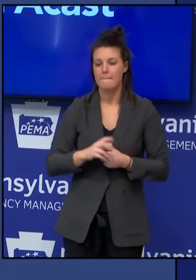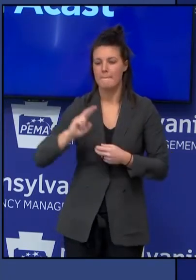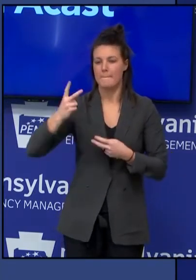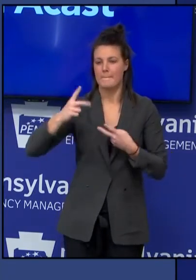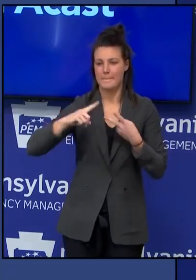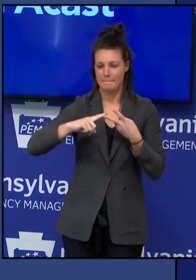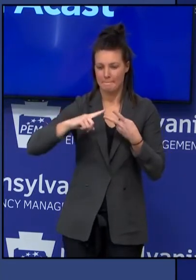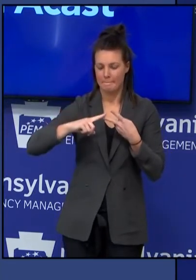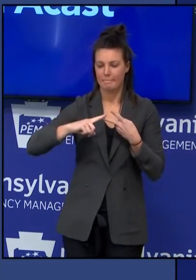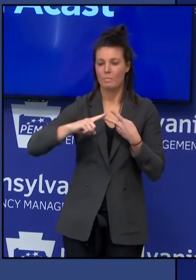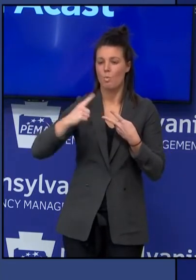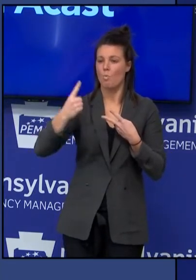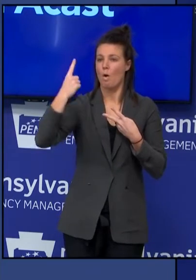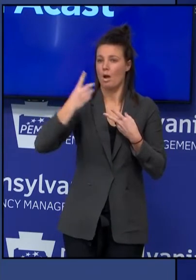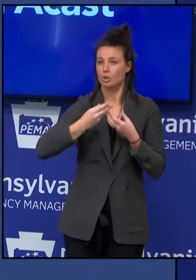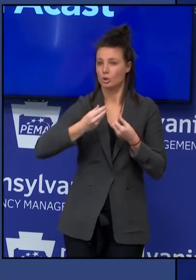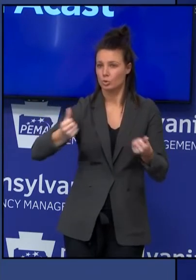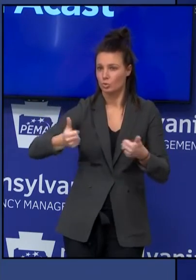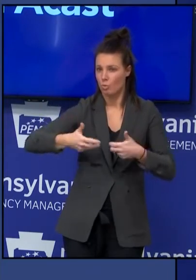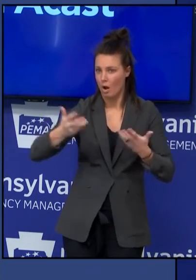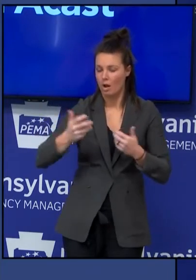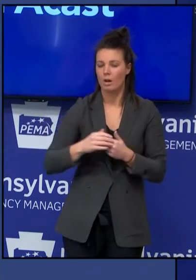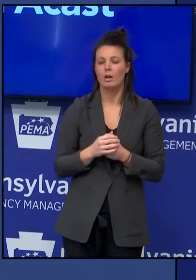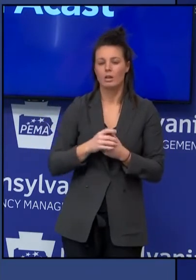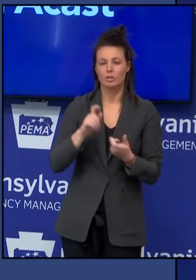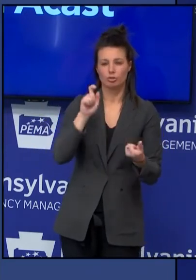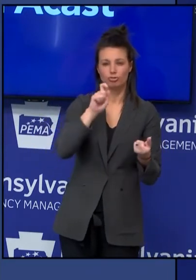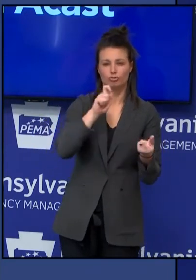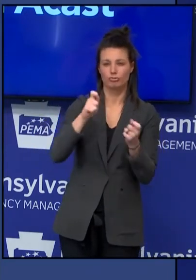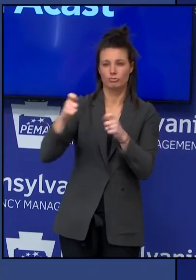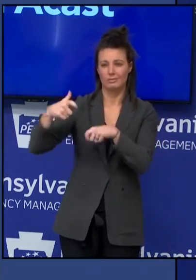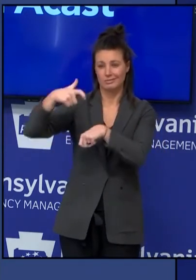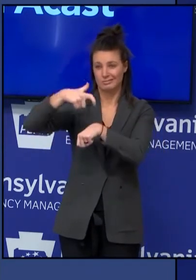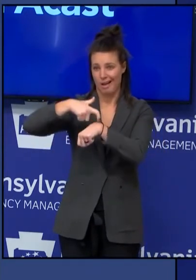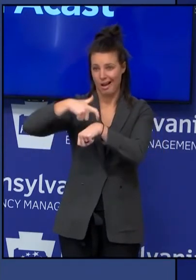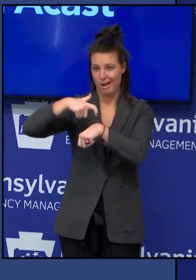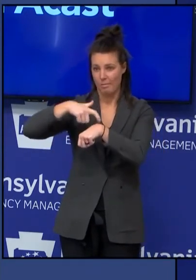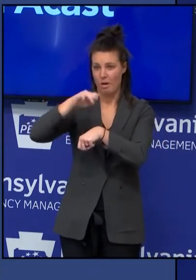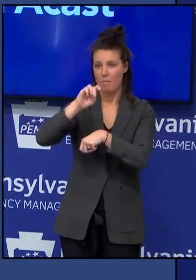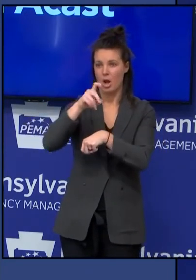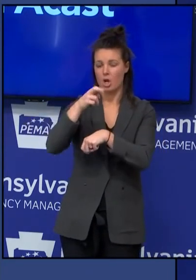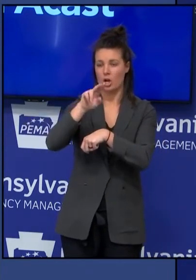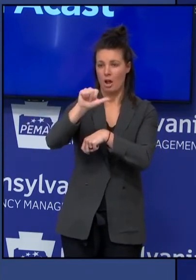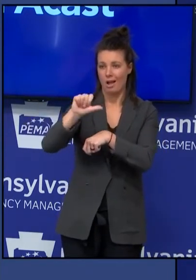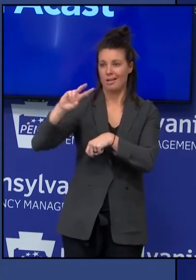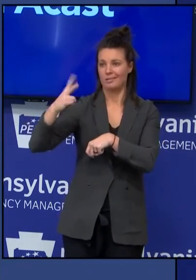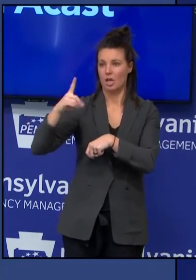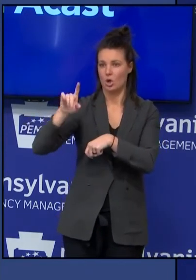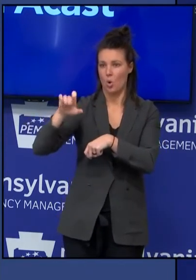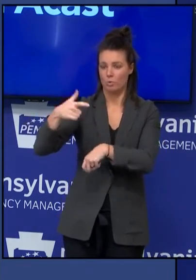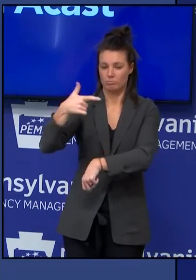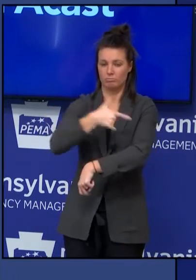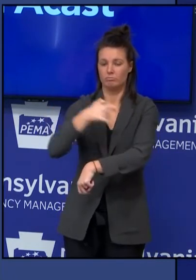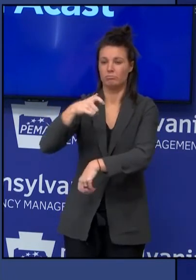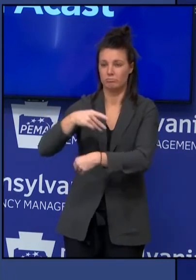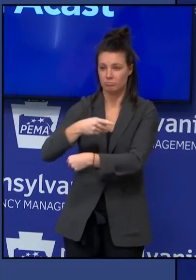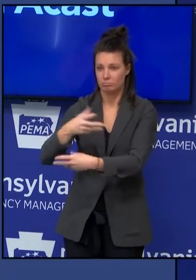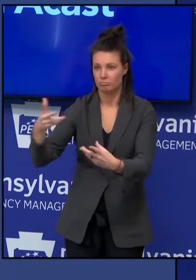Second, one of the remedies includes adjusting the timing of the Moderna second dose administration.